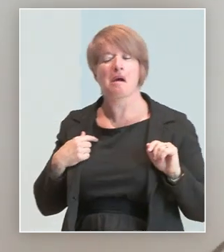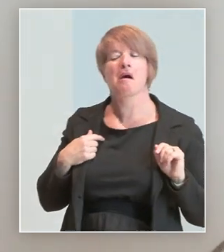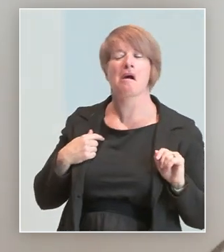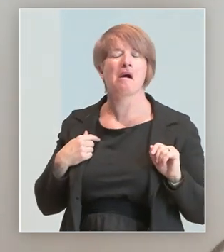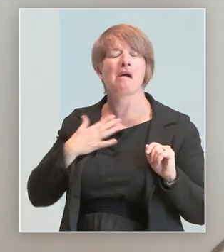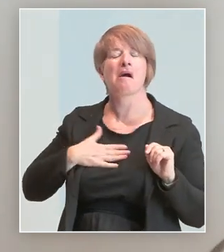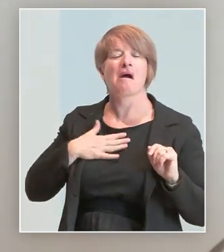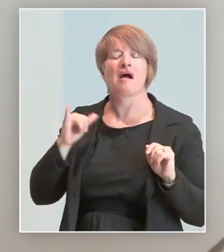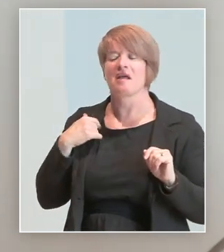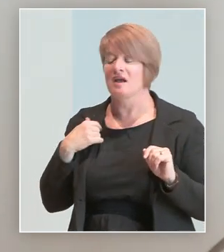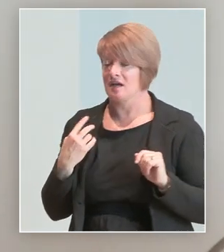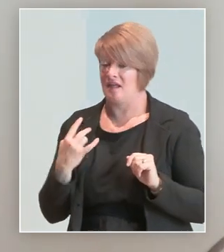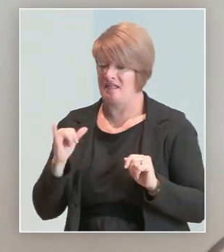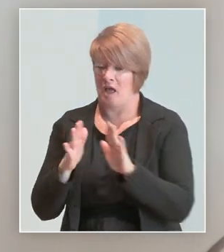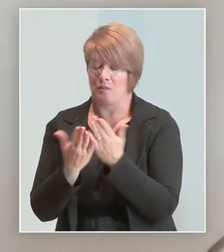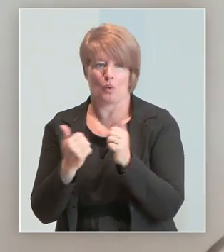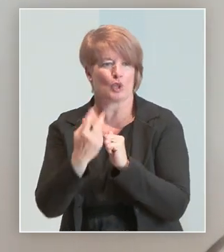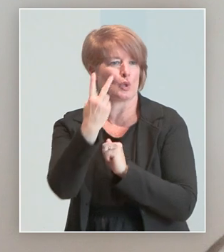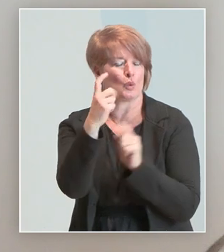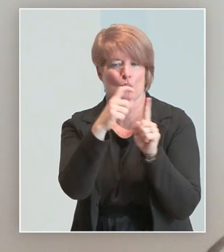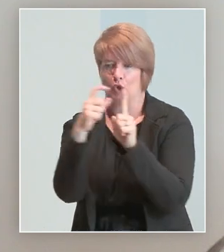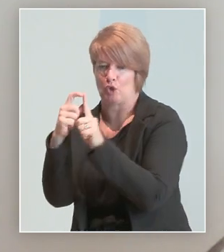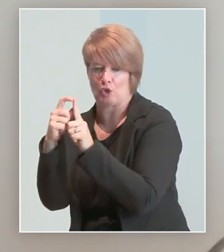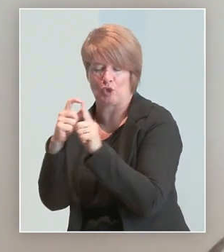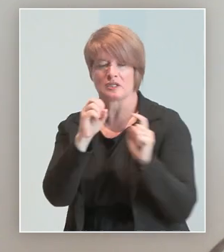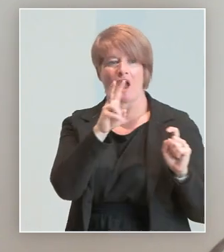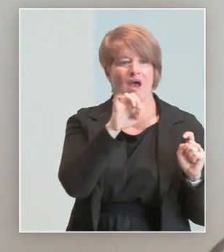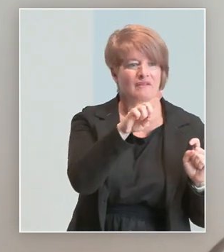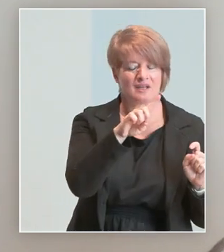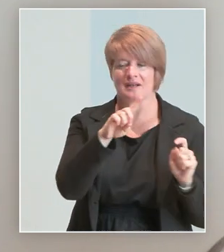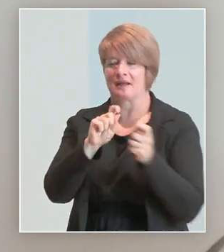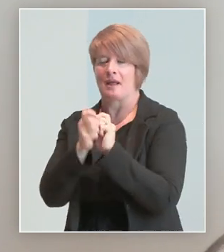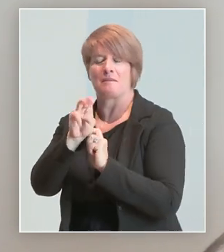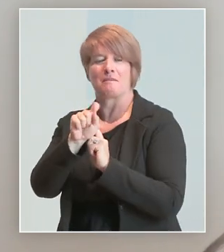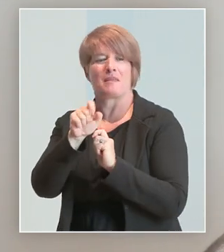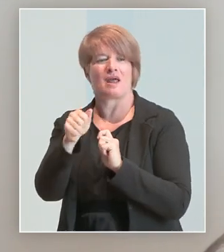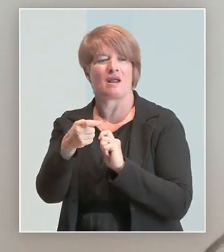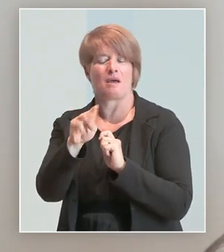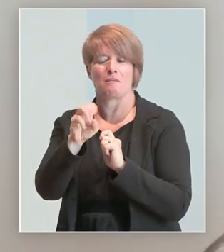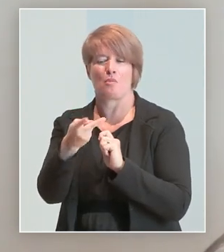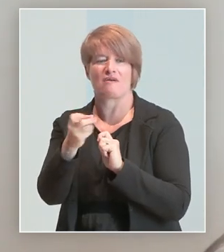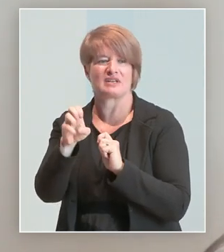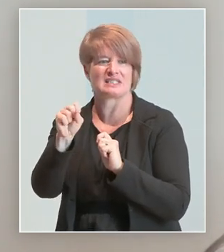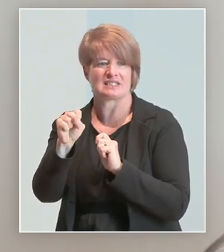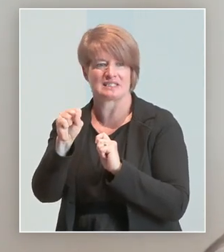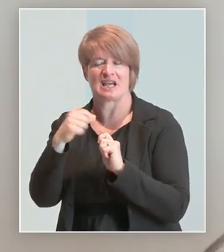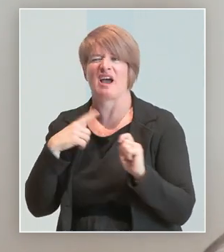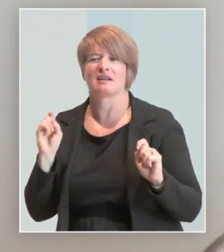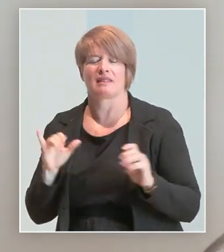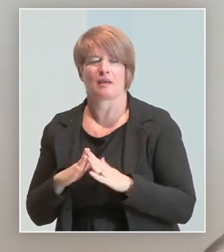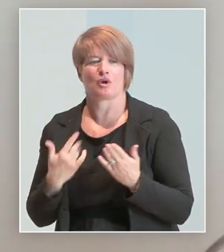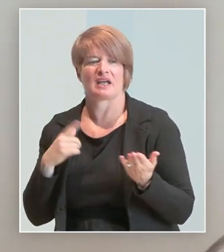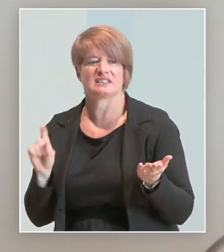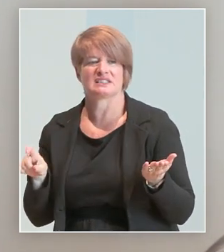two simple yet loaded words on the cover, Ovid and Metamorphosis, I need this book in my possession.